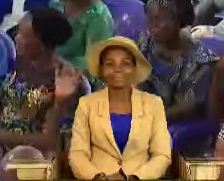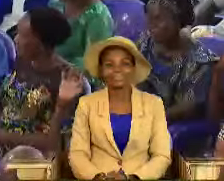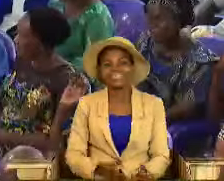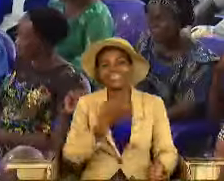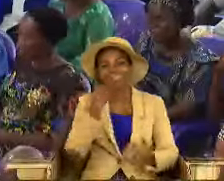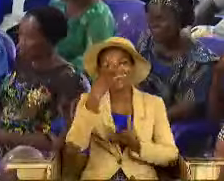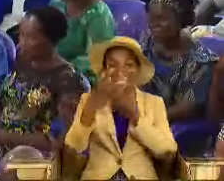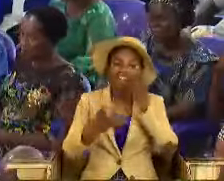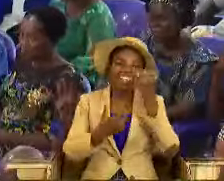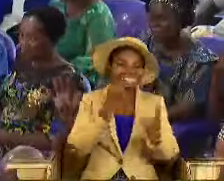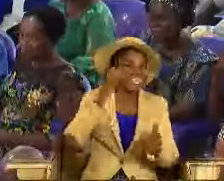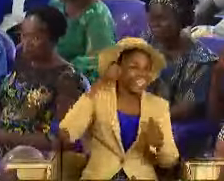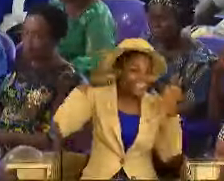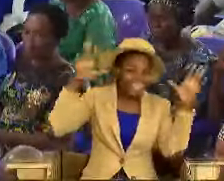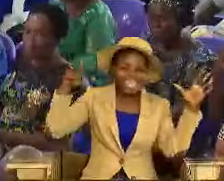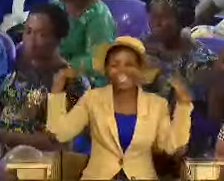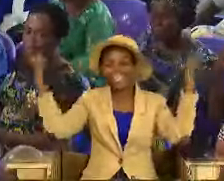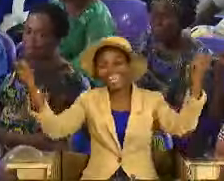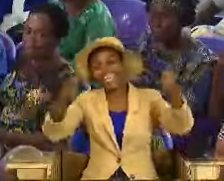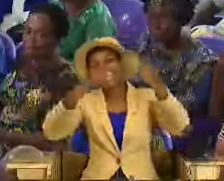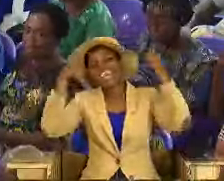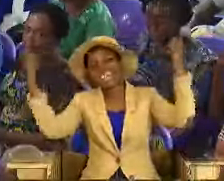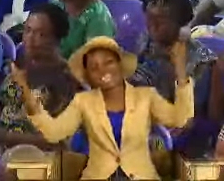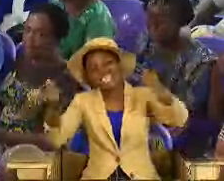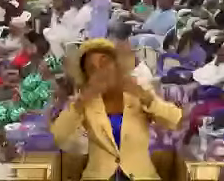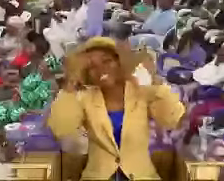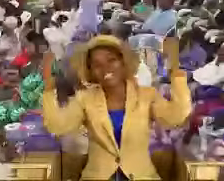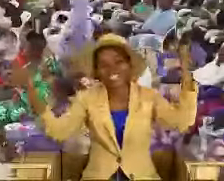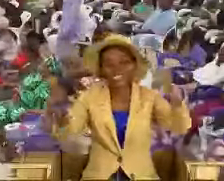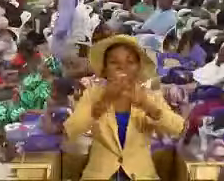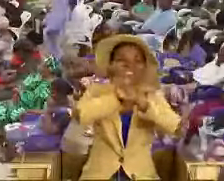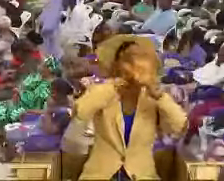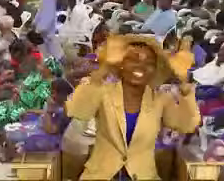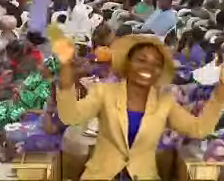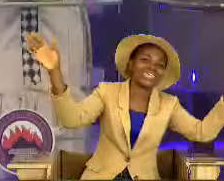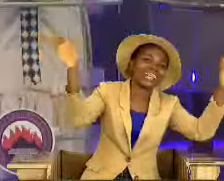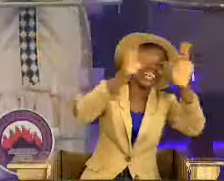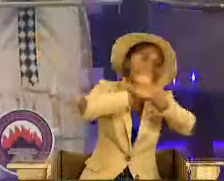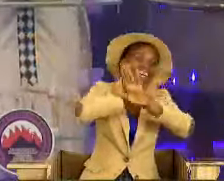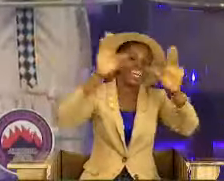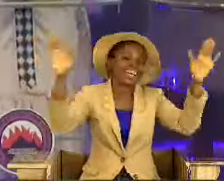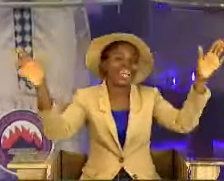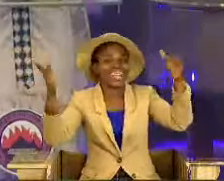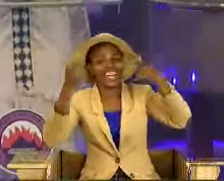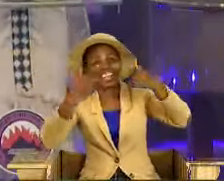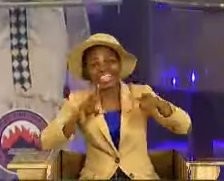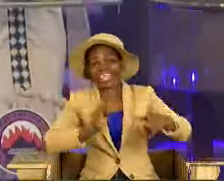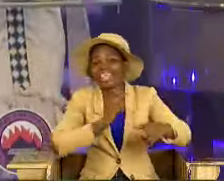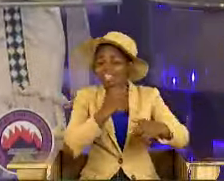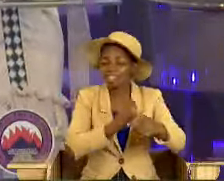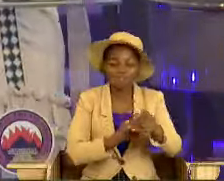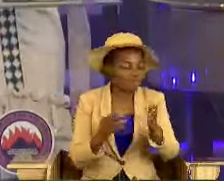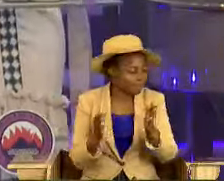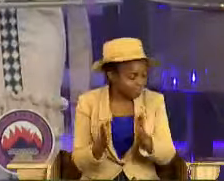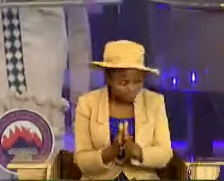shout aloud hallelujah hallelujah let us rise up on our